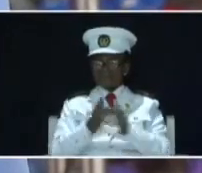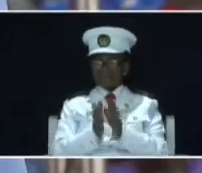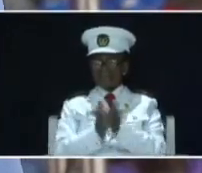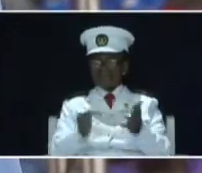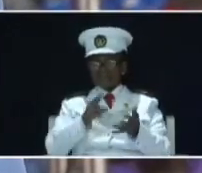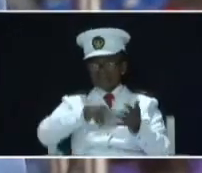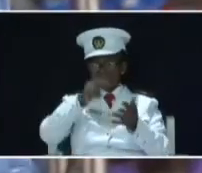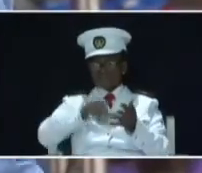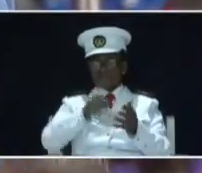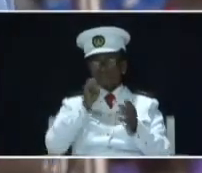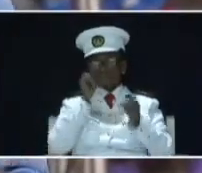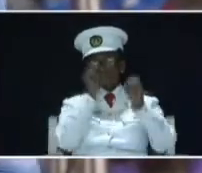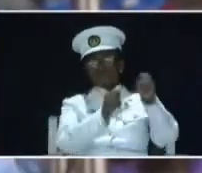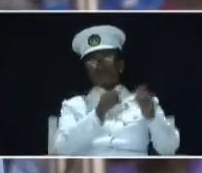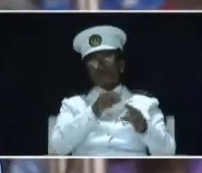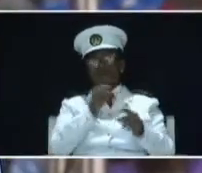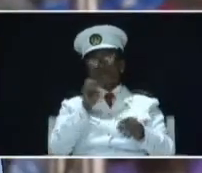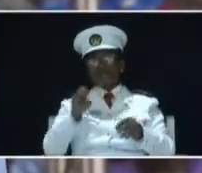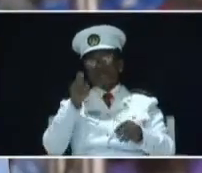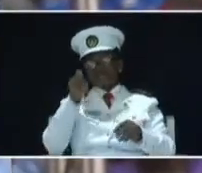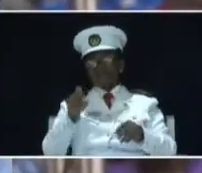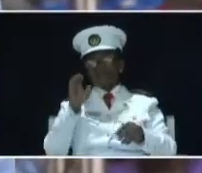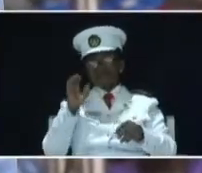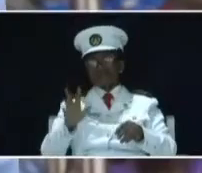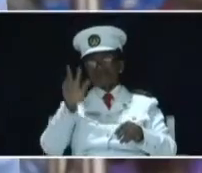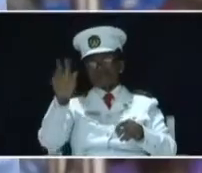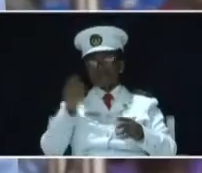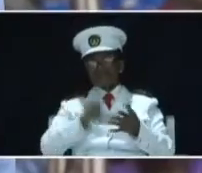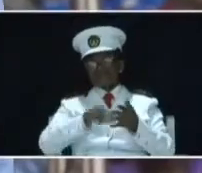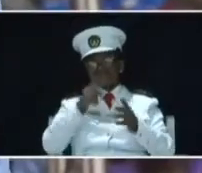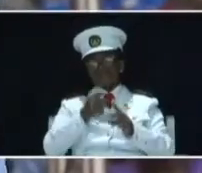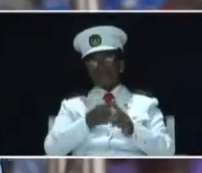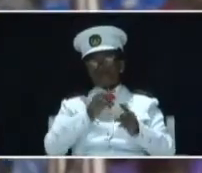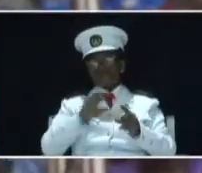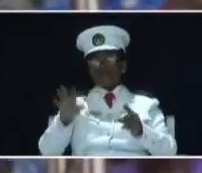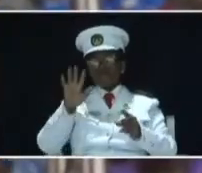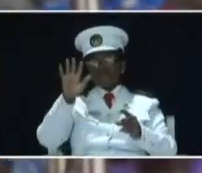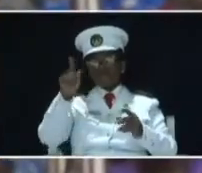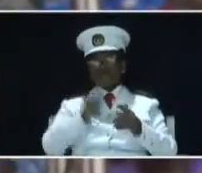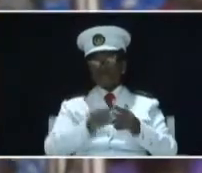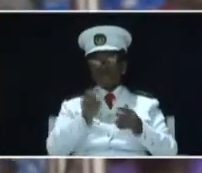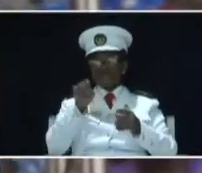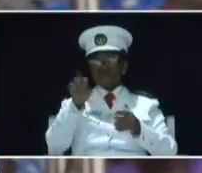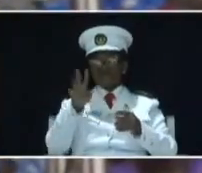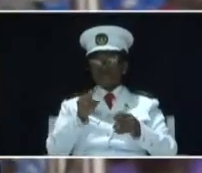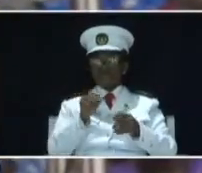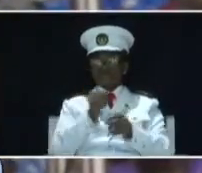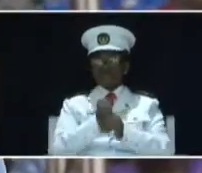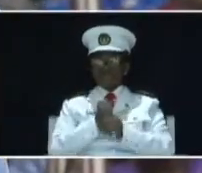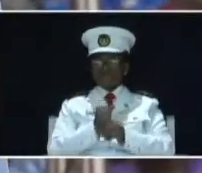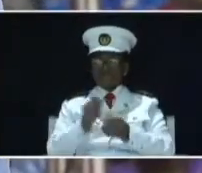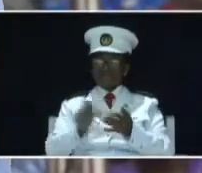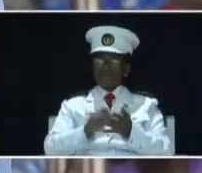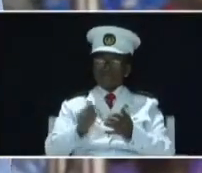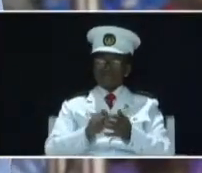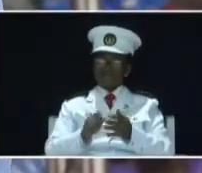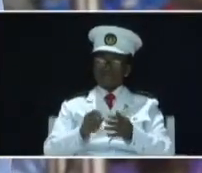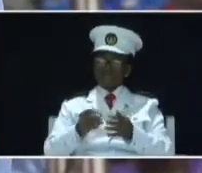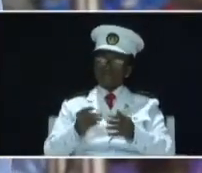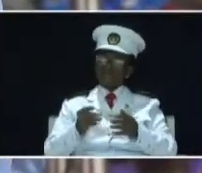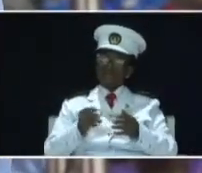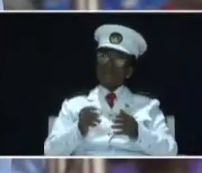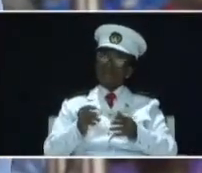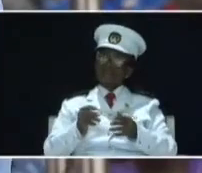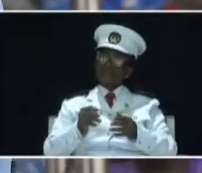reading from verse 7 to 12. And get your writing materials because we're going to do a